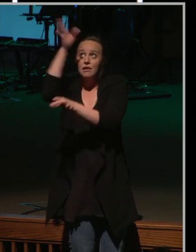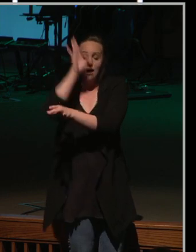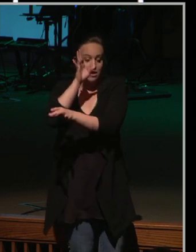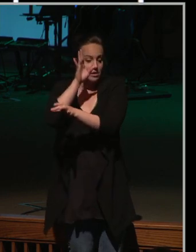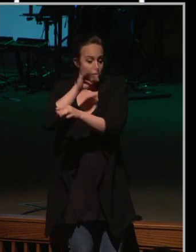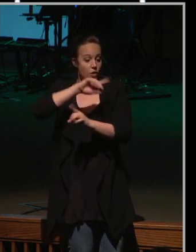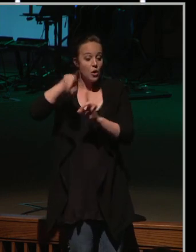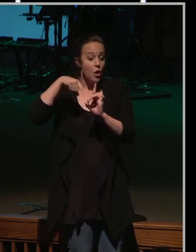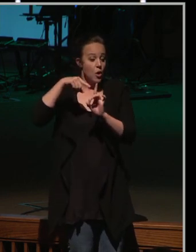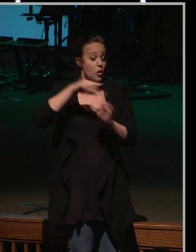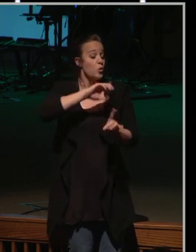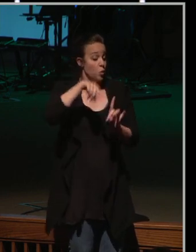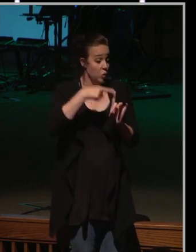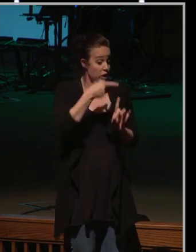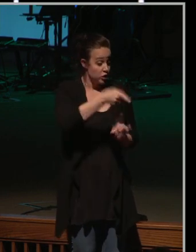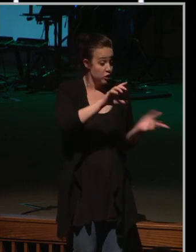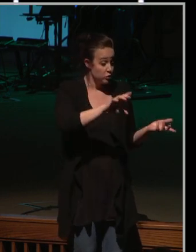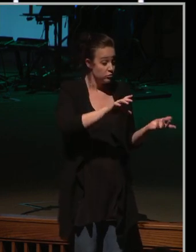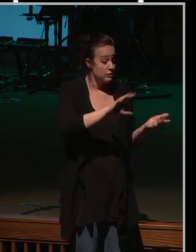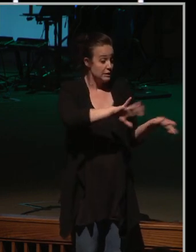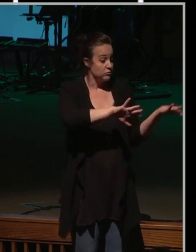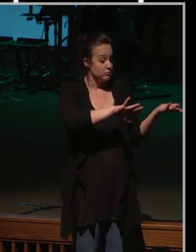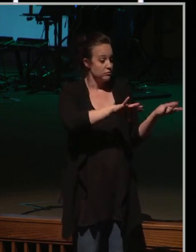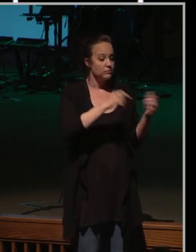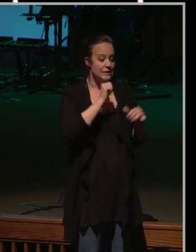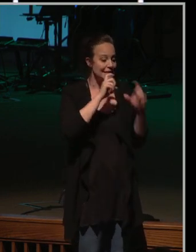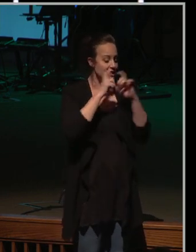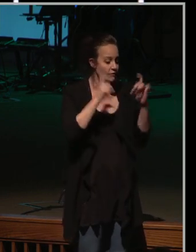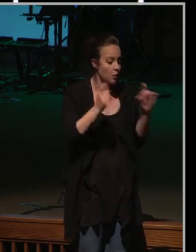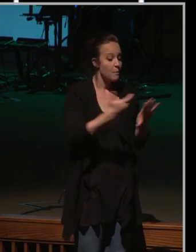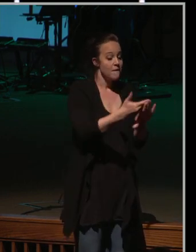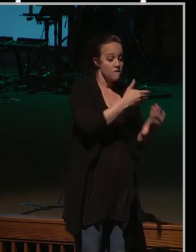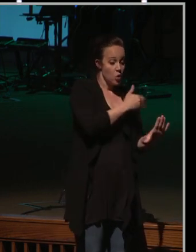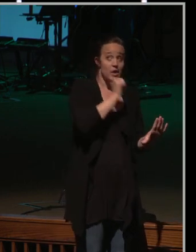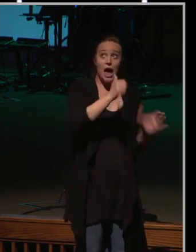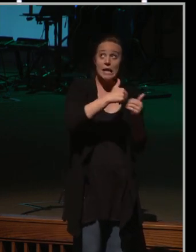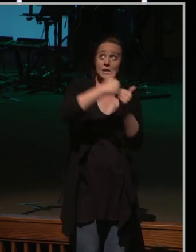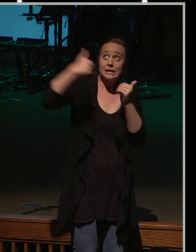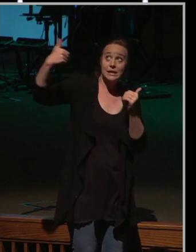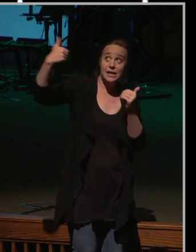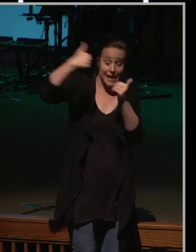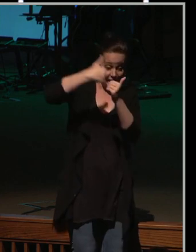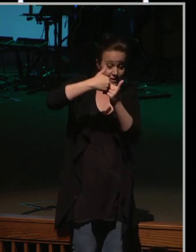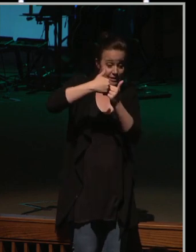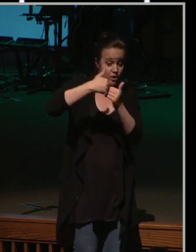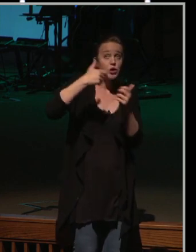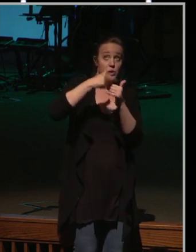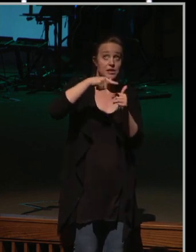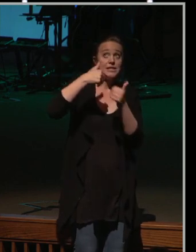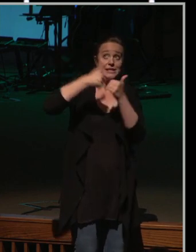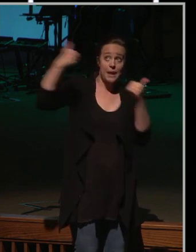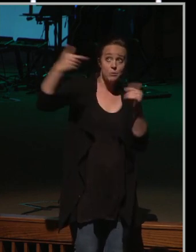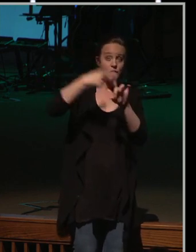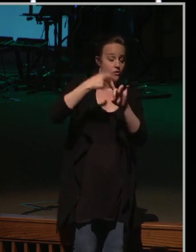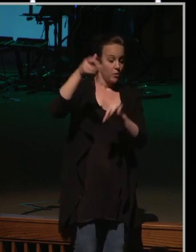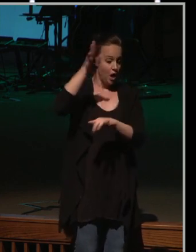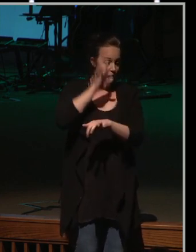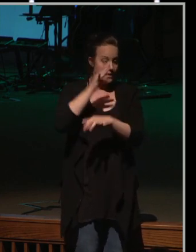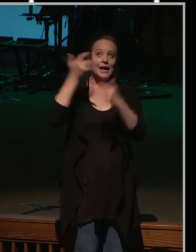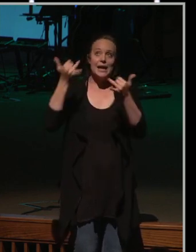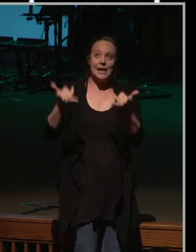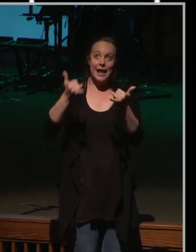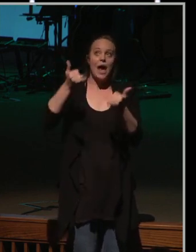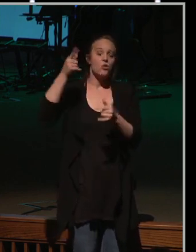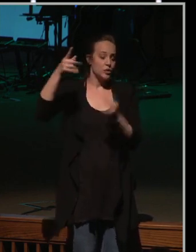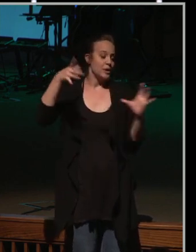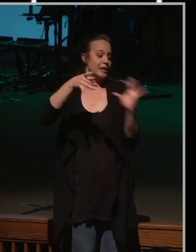you also will appear with him in glory. You might notice that this starts with the words if then. So it's pretty clear that